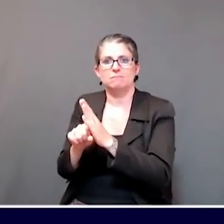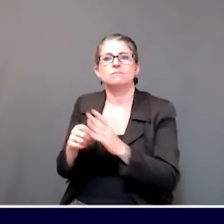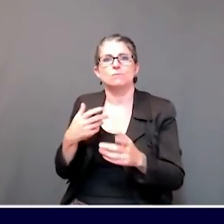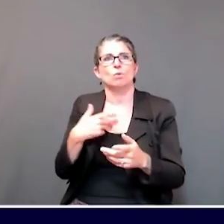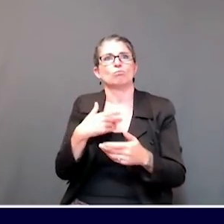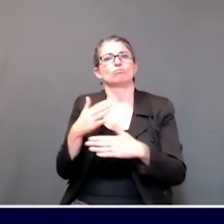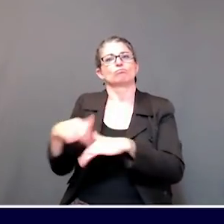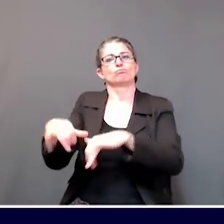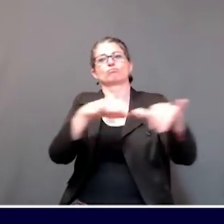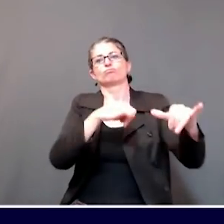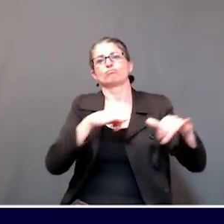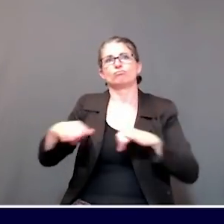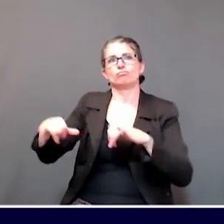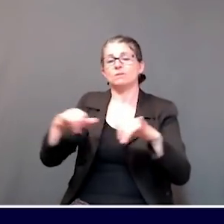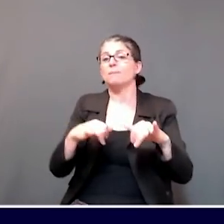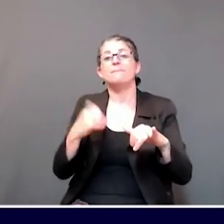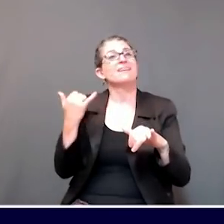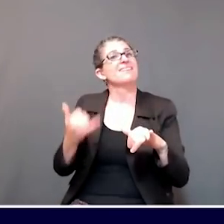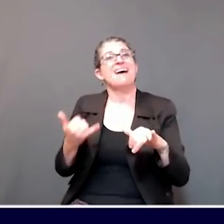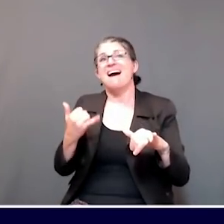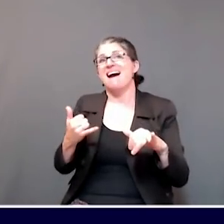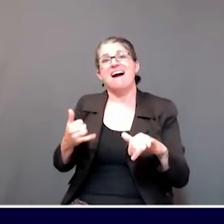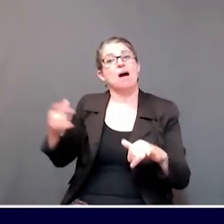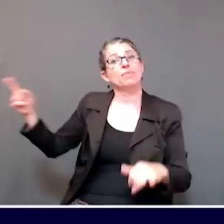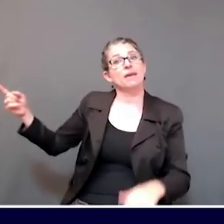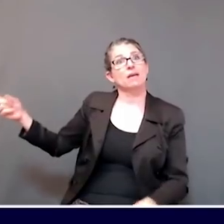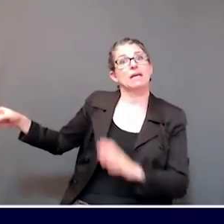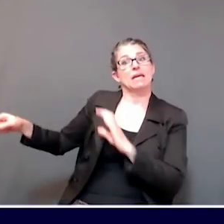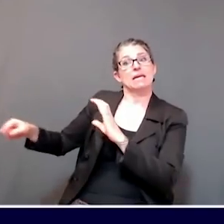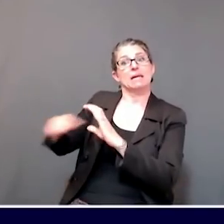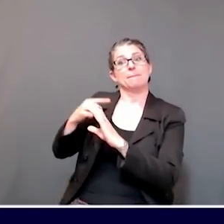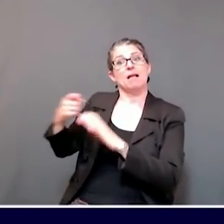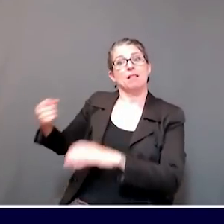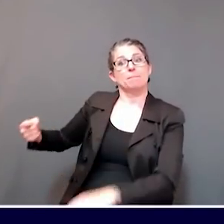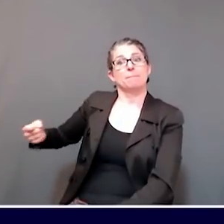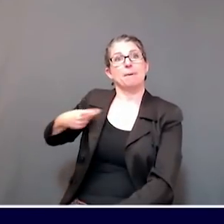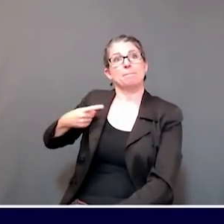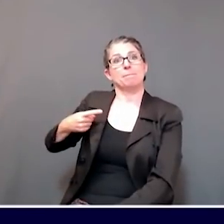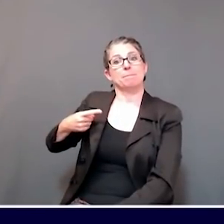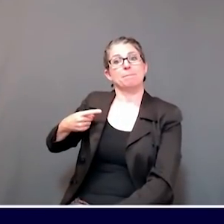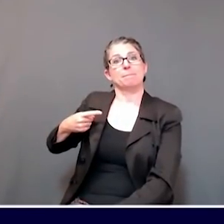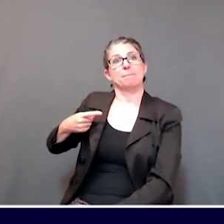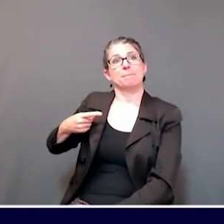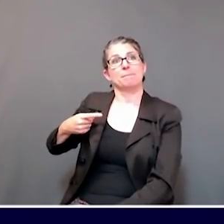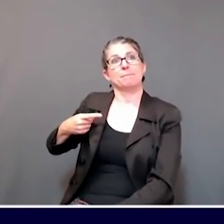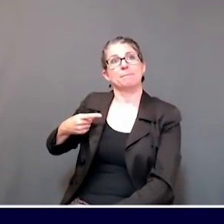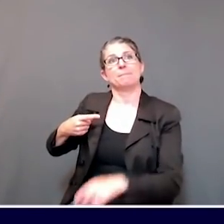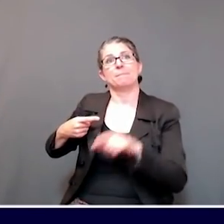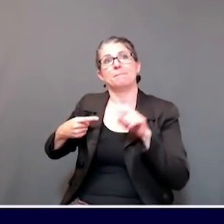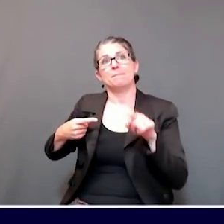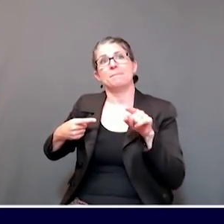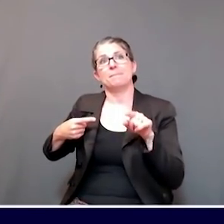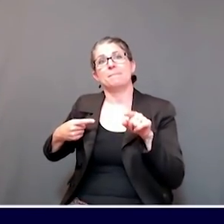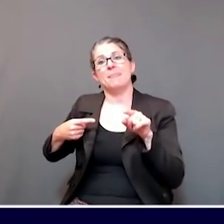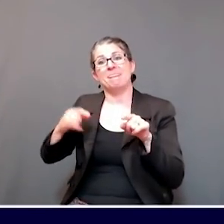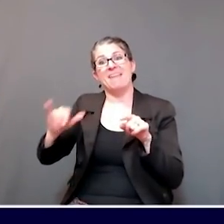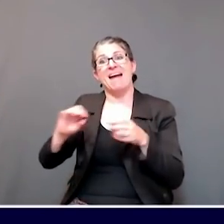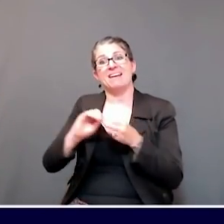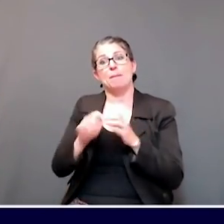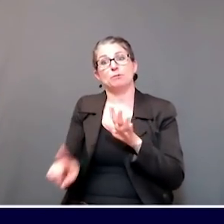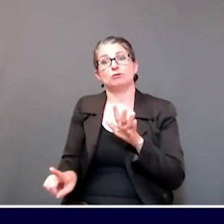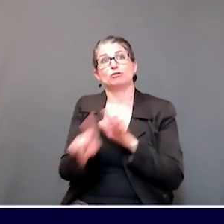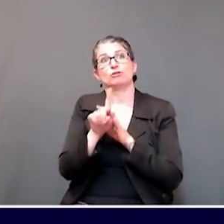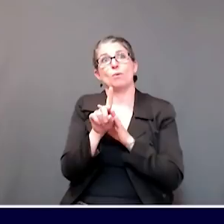it actually happened. So what we've decided to do, and what other states are doing at the recommendation of the US CDC,